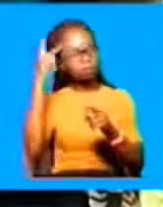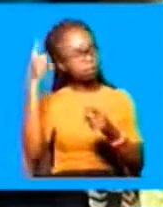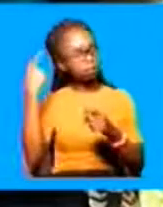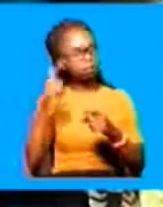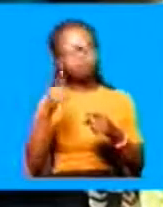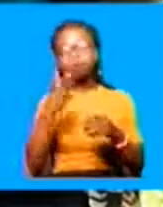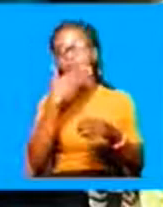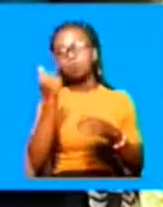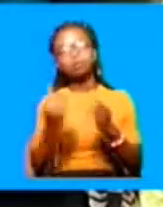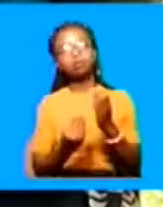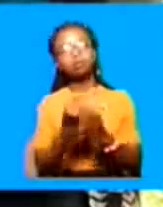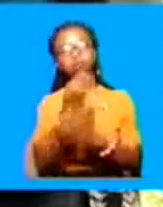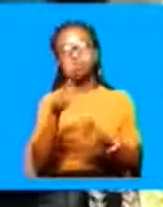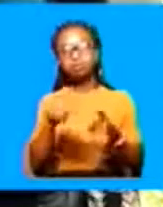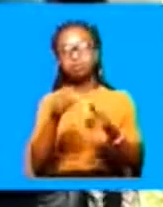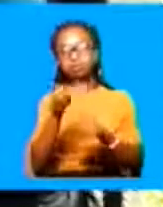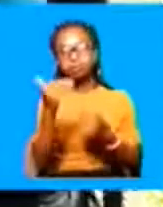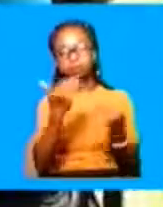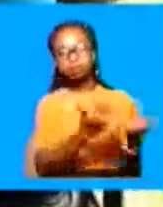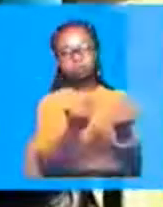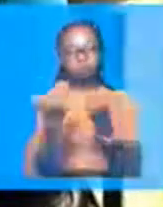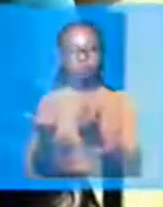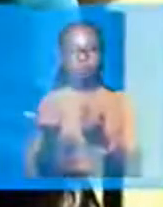odong makare kaka mana nyithindo mamoko.